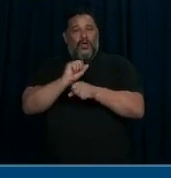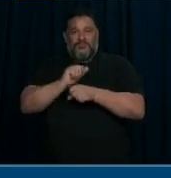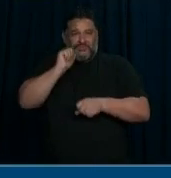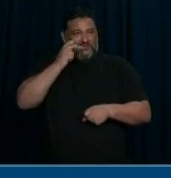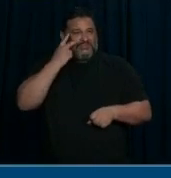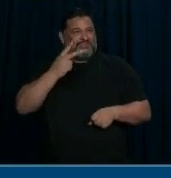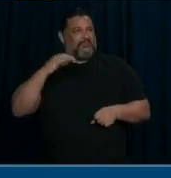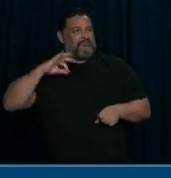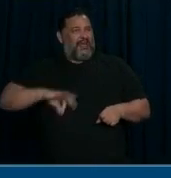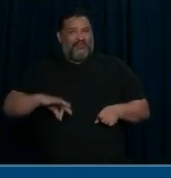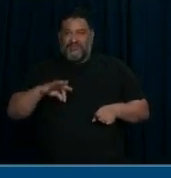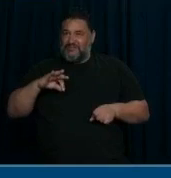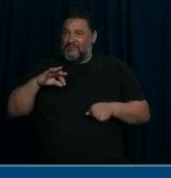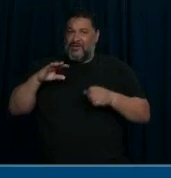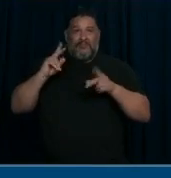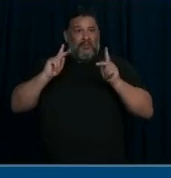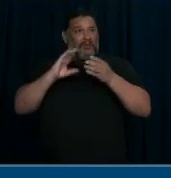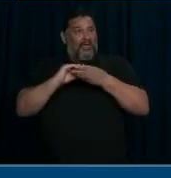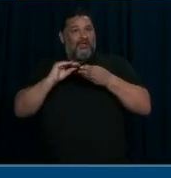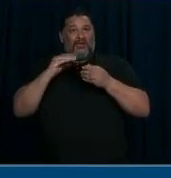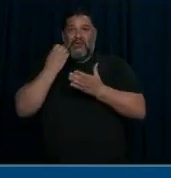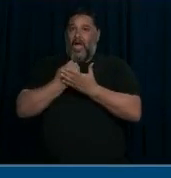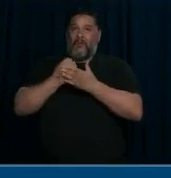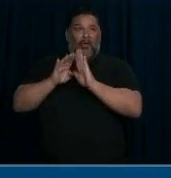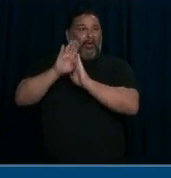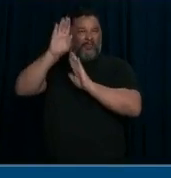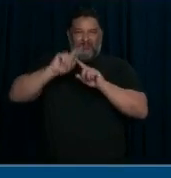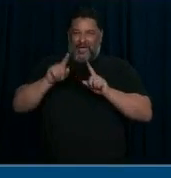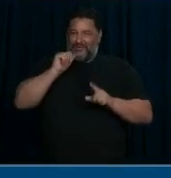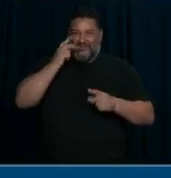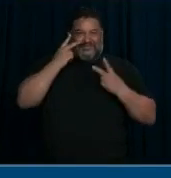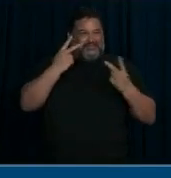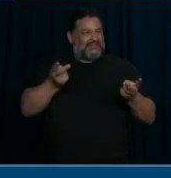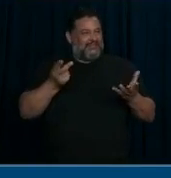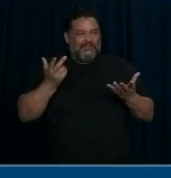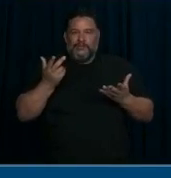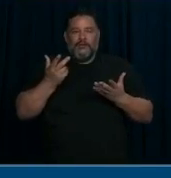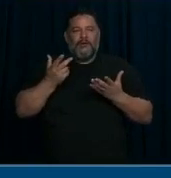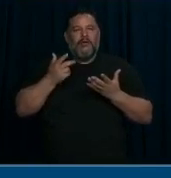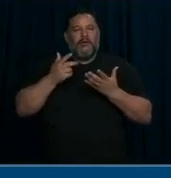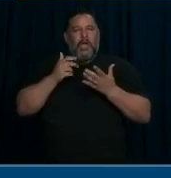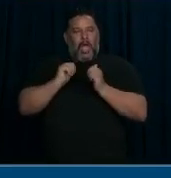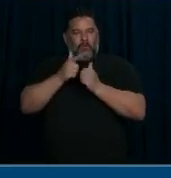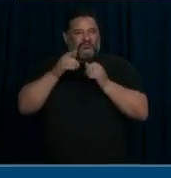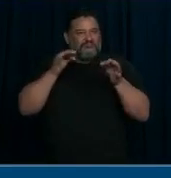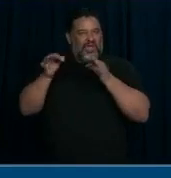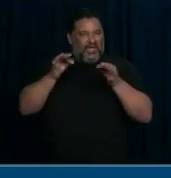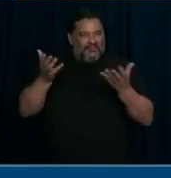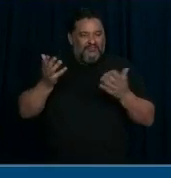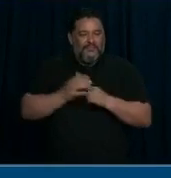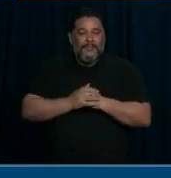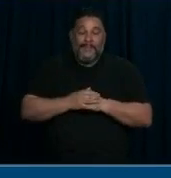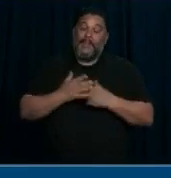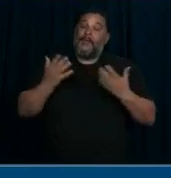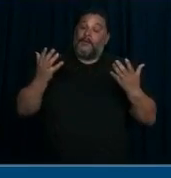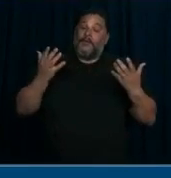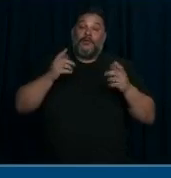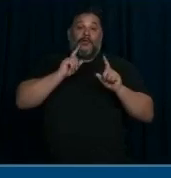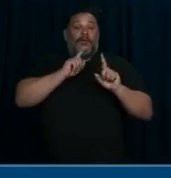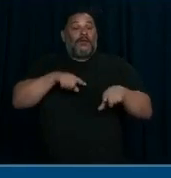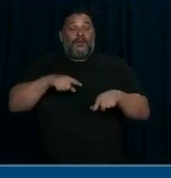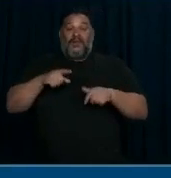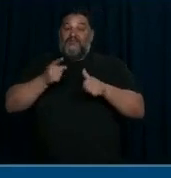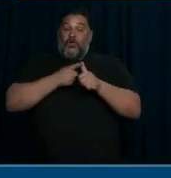some say is a prosperous economy. What would you say to those who have doubts about the economy and how you would help that going forward? I mean, first and foremost, it starts with